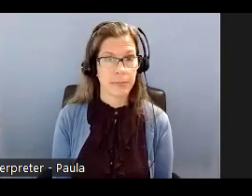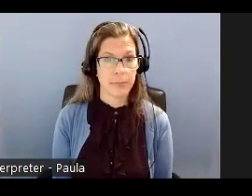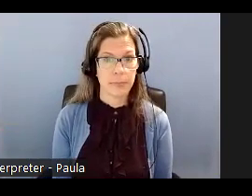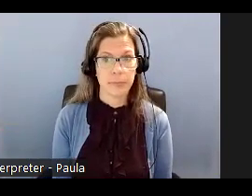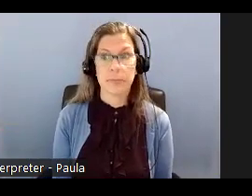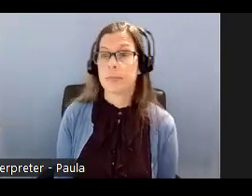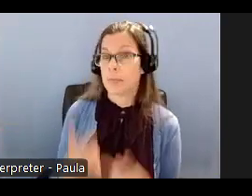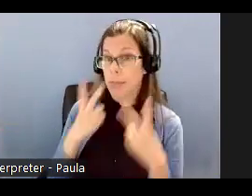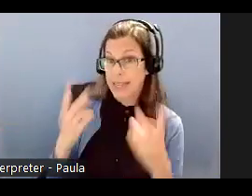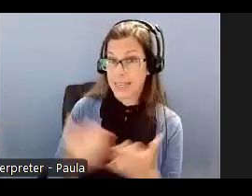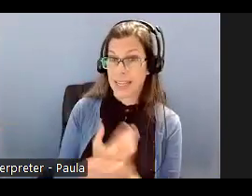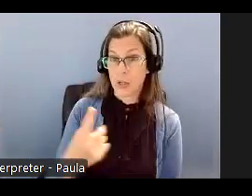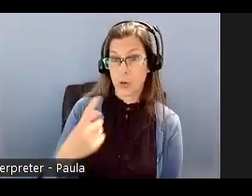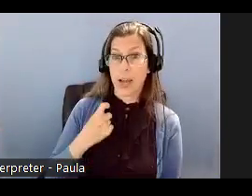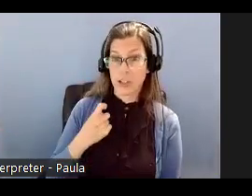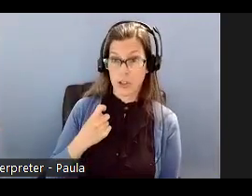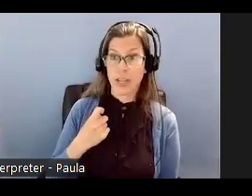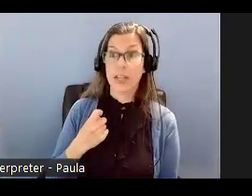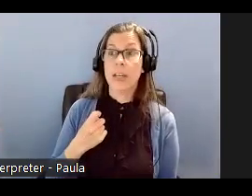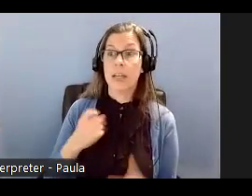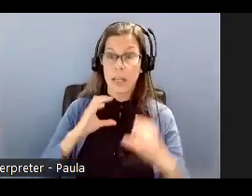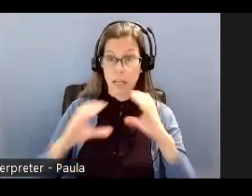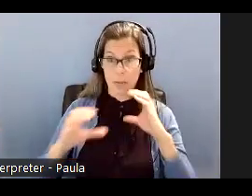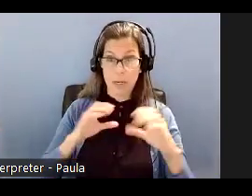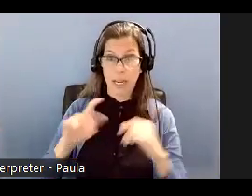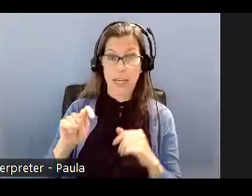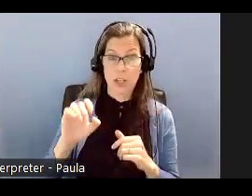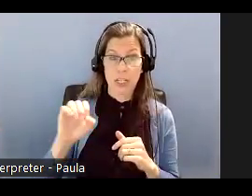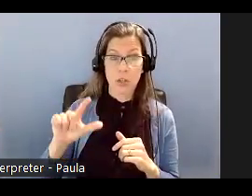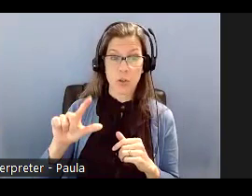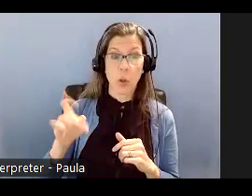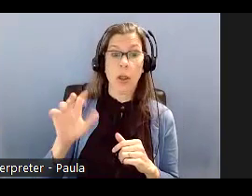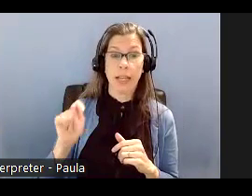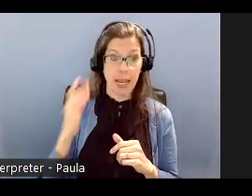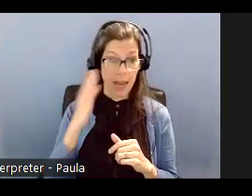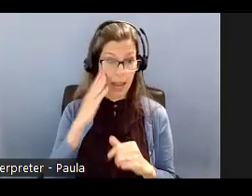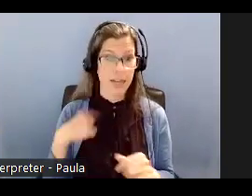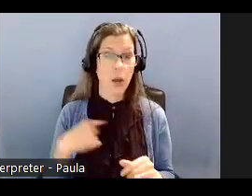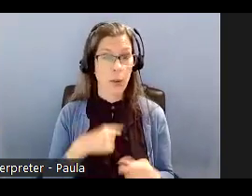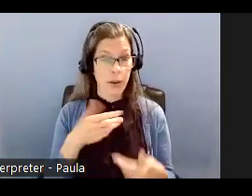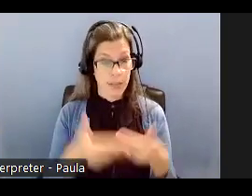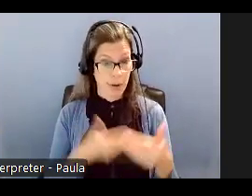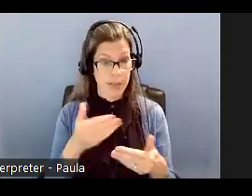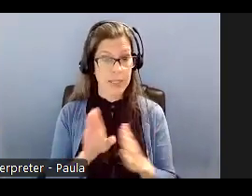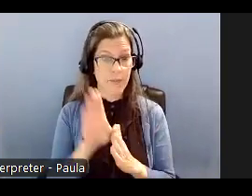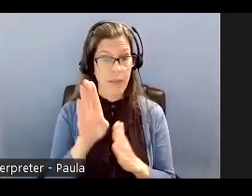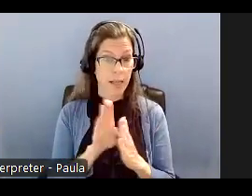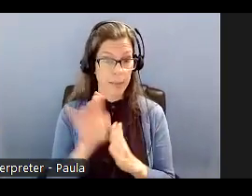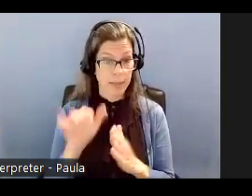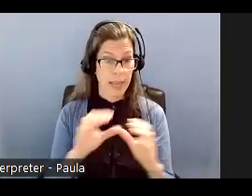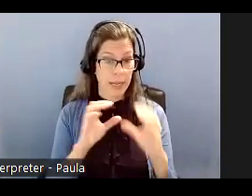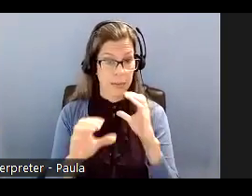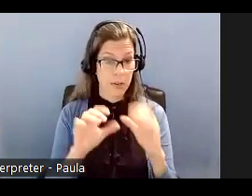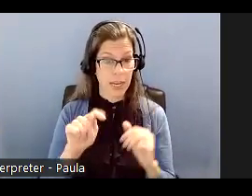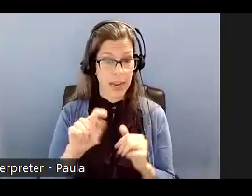And I see a new question that's come in here about a communication toolkit. I do know that we are in the process of developing that communication